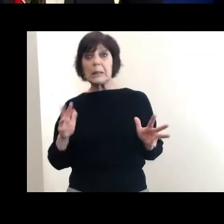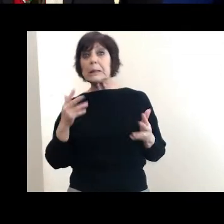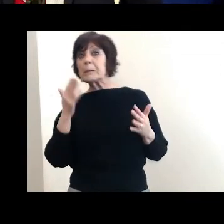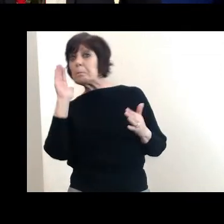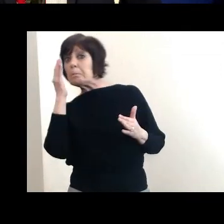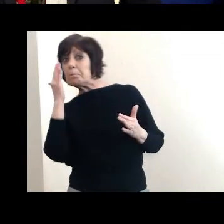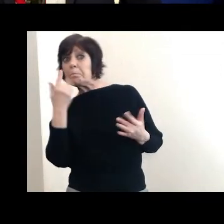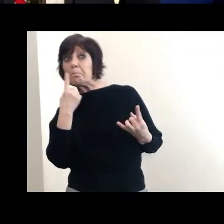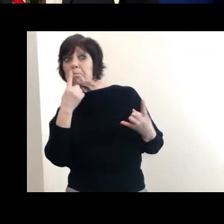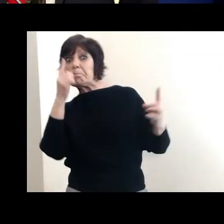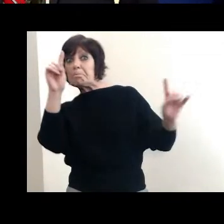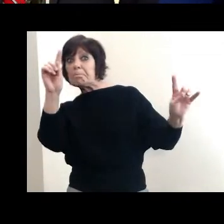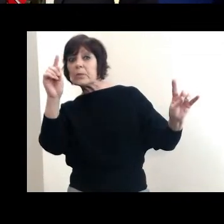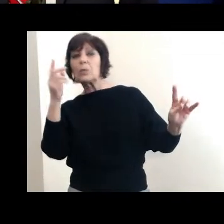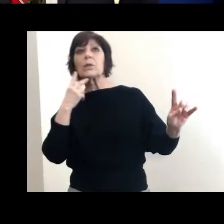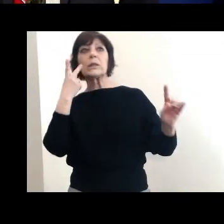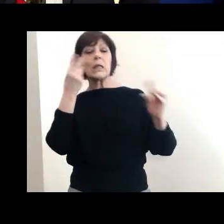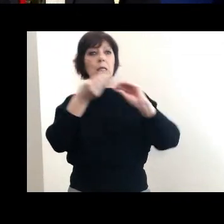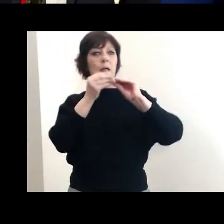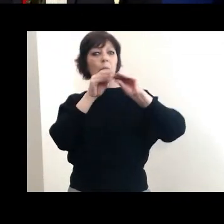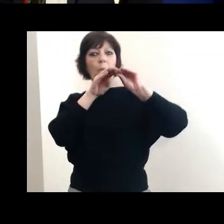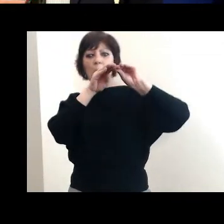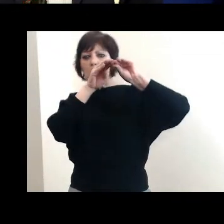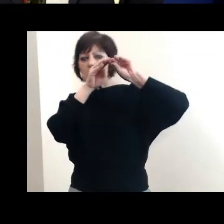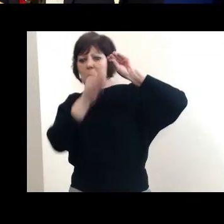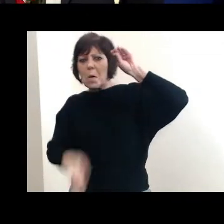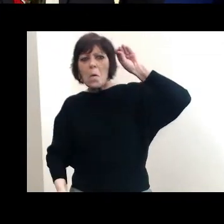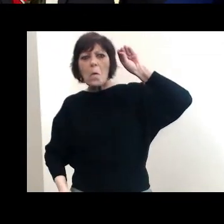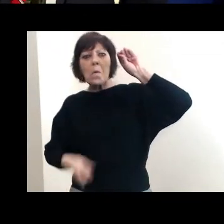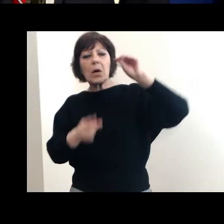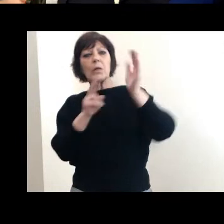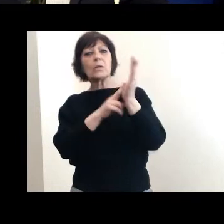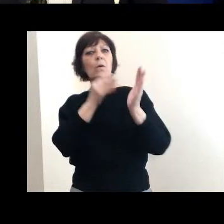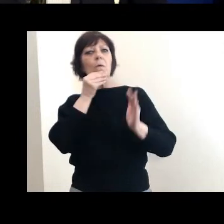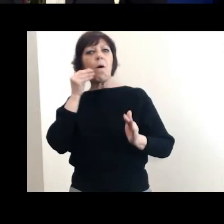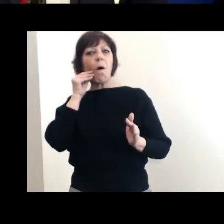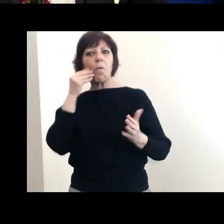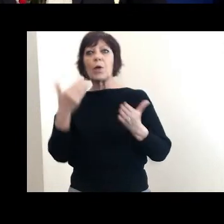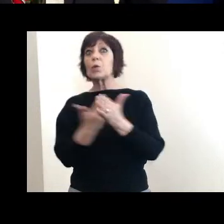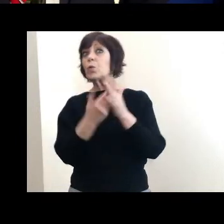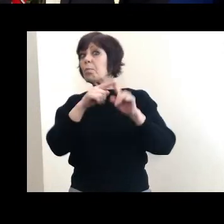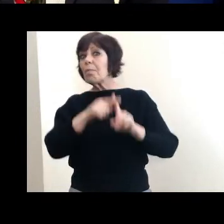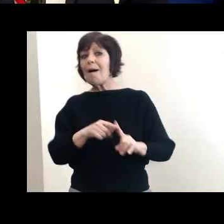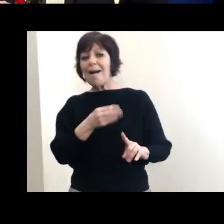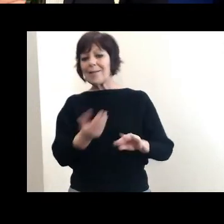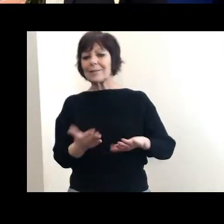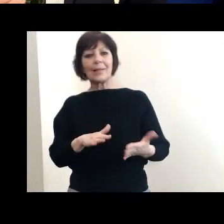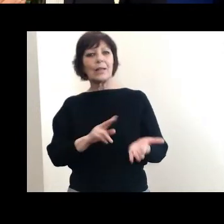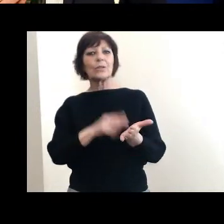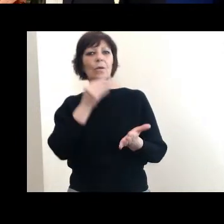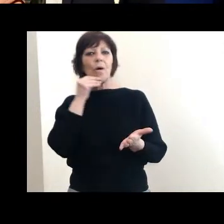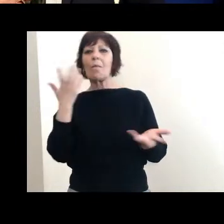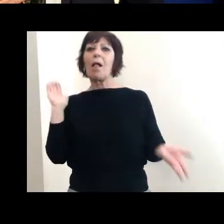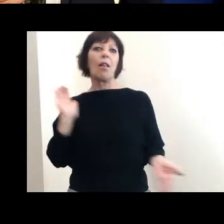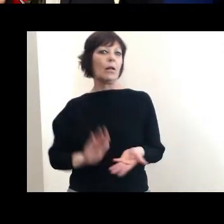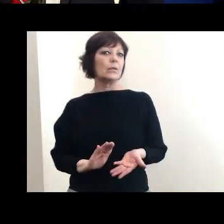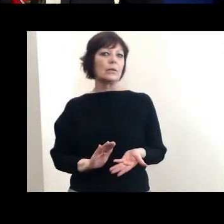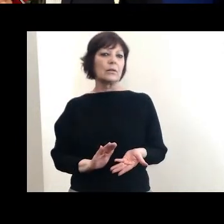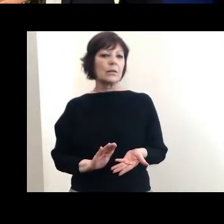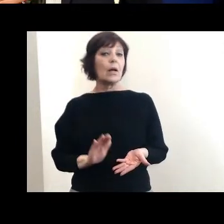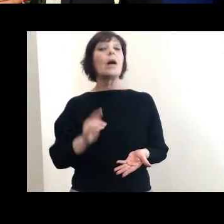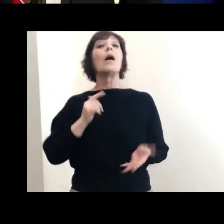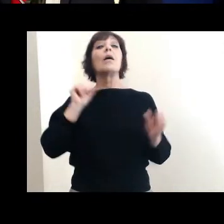working because we're seeing a dramatic drop in the last week or so with new cases and deaths of nursing home residents. I